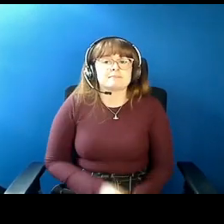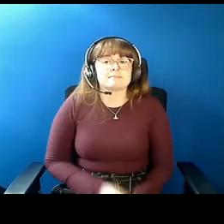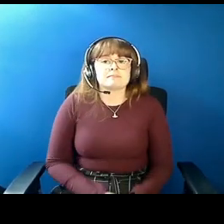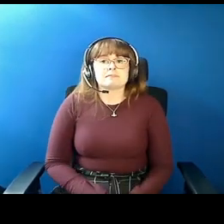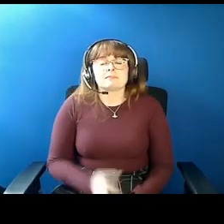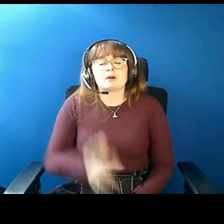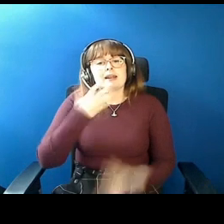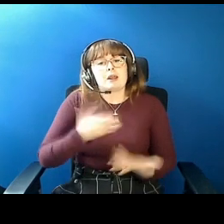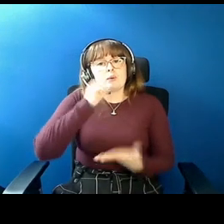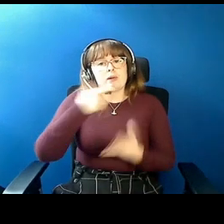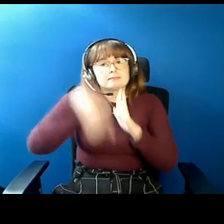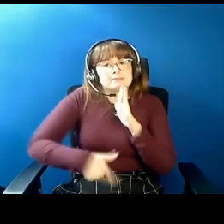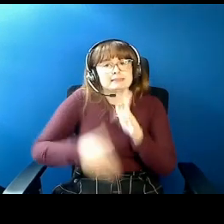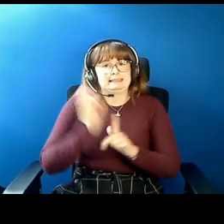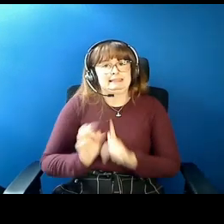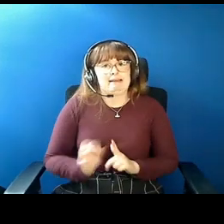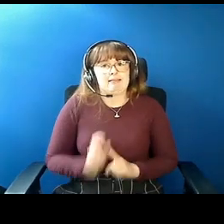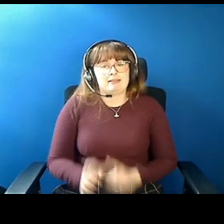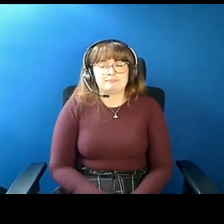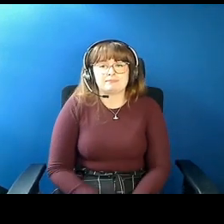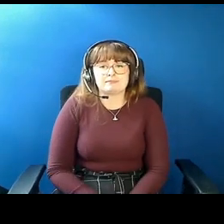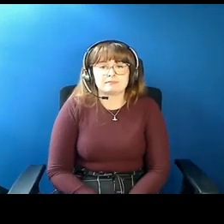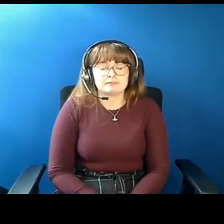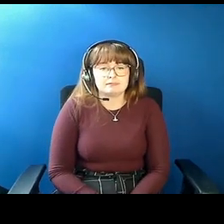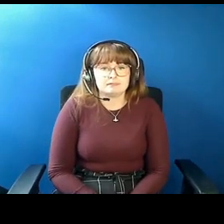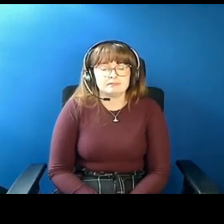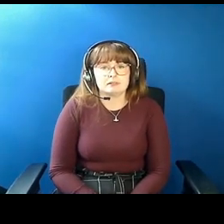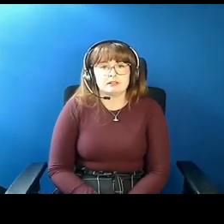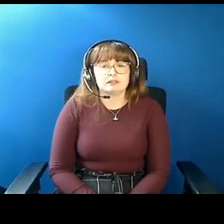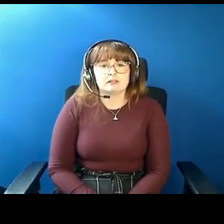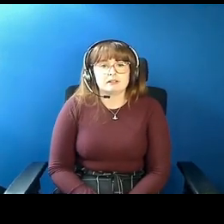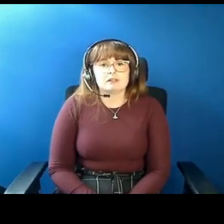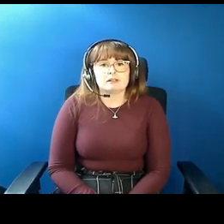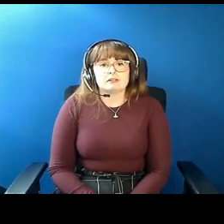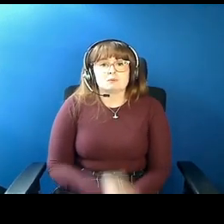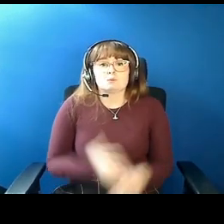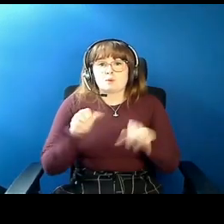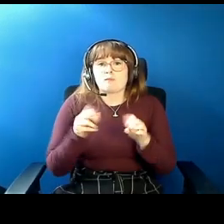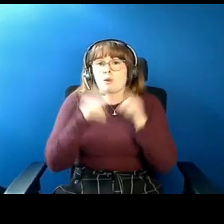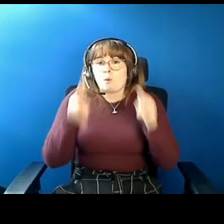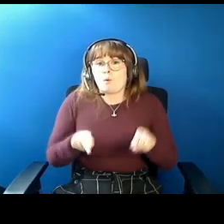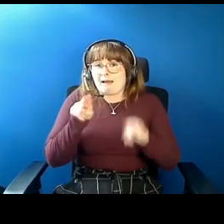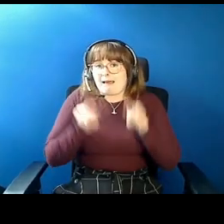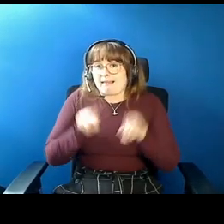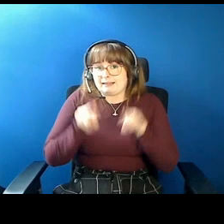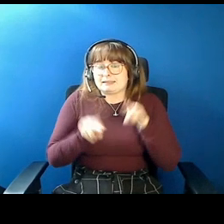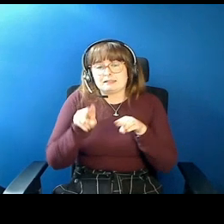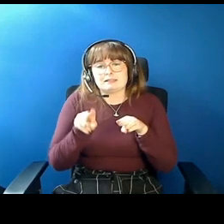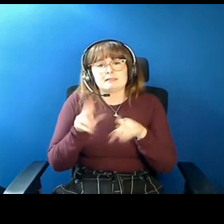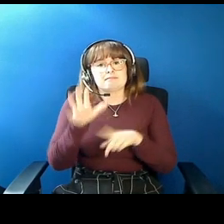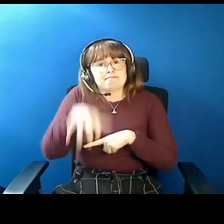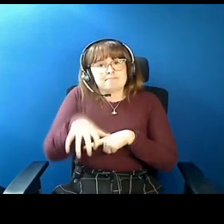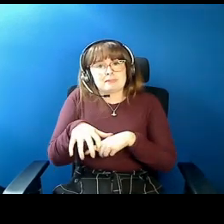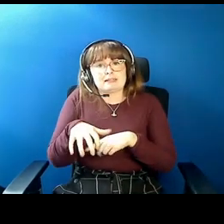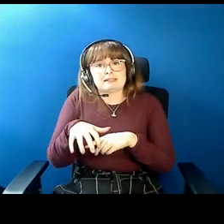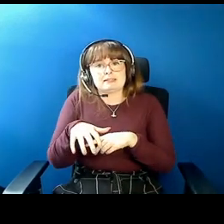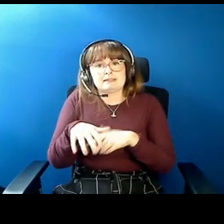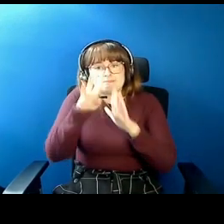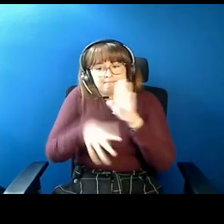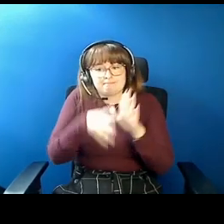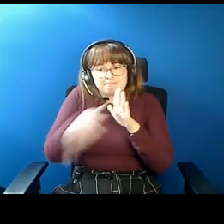more detail around our products. So I'll start with Home Analytics, which again is a property database. It contains over 95